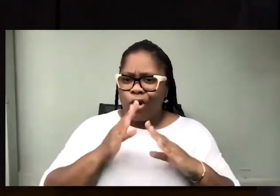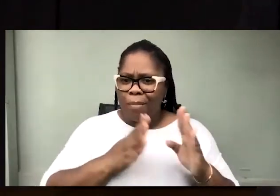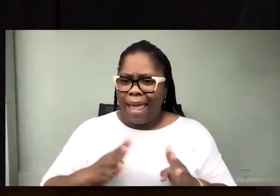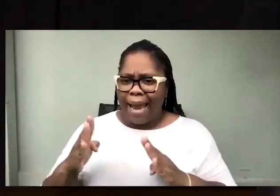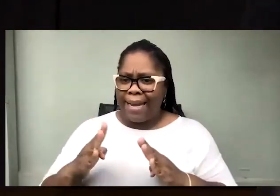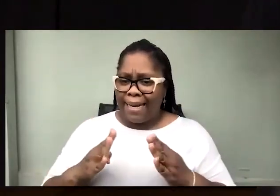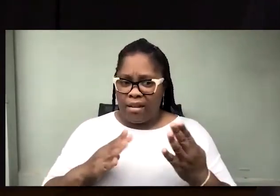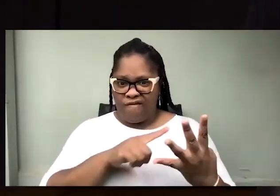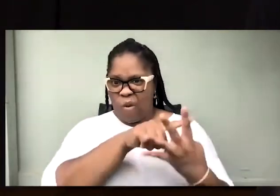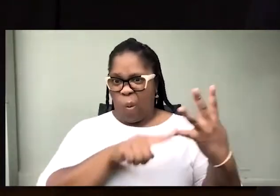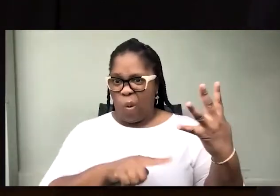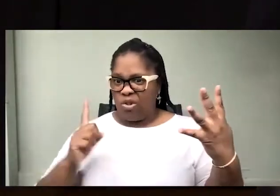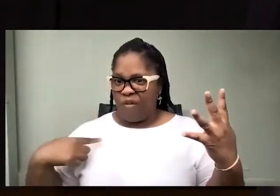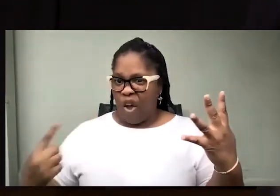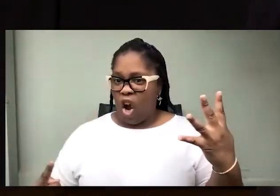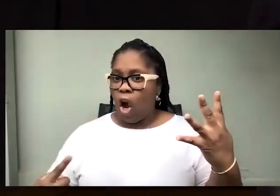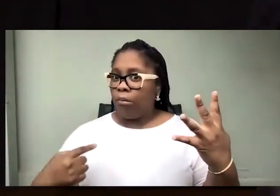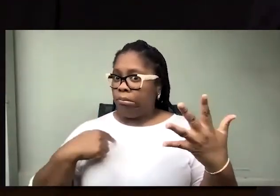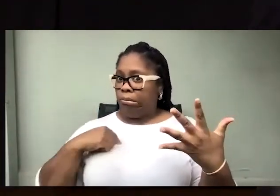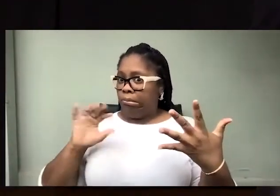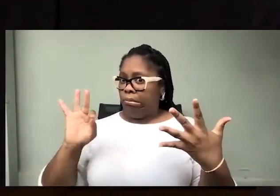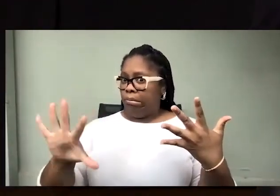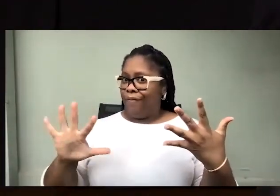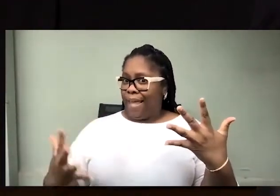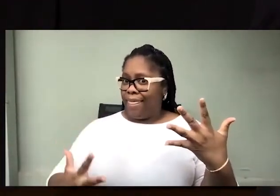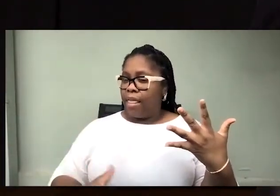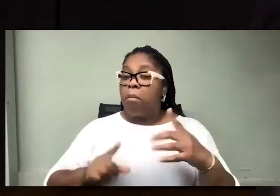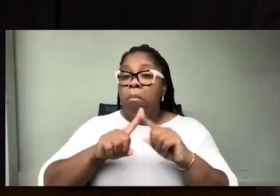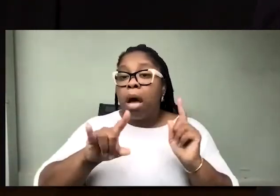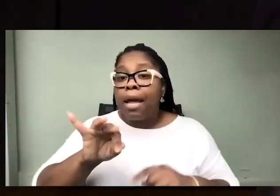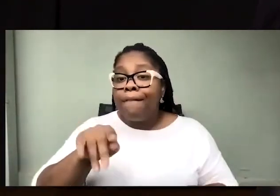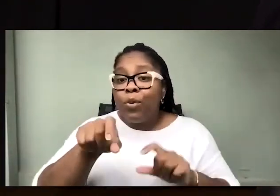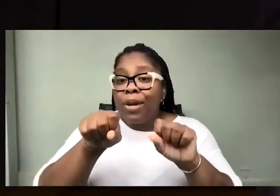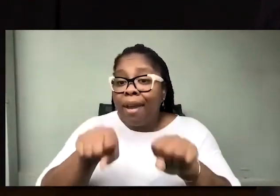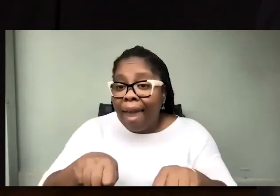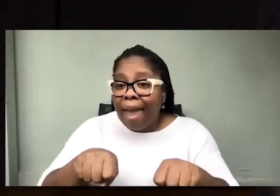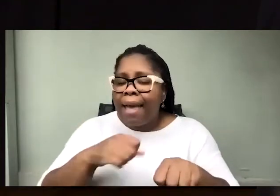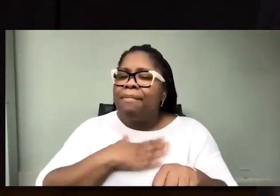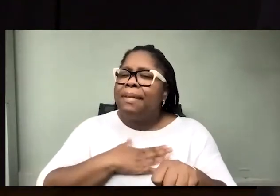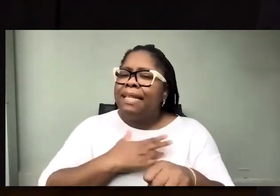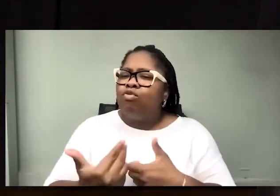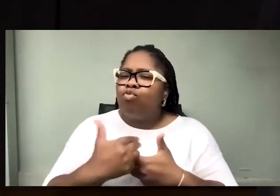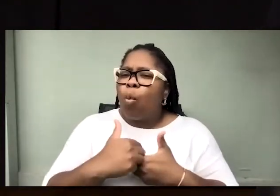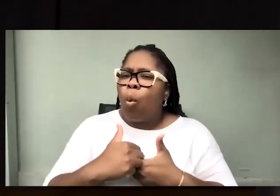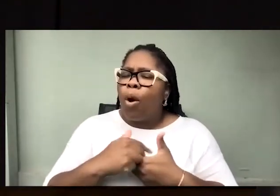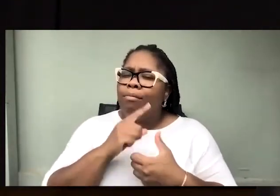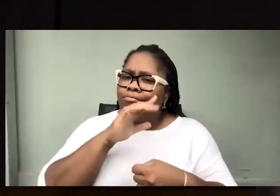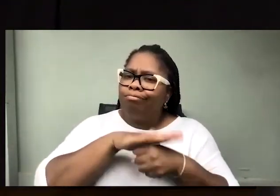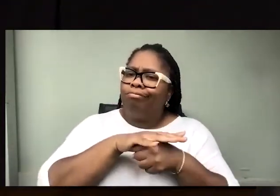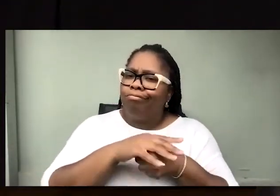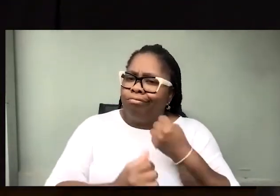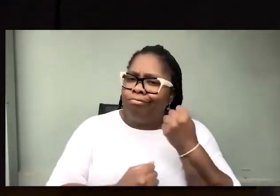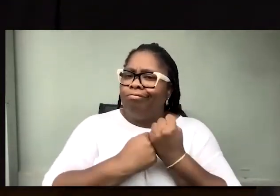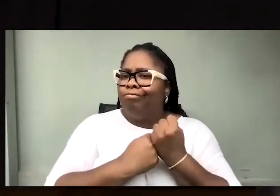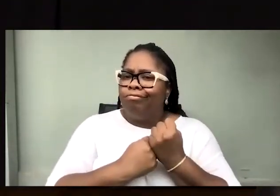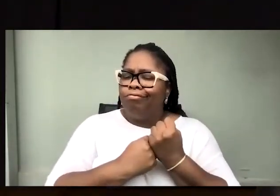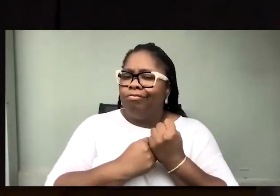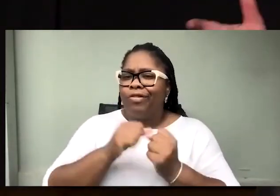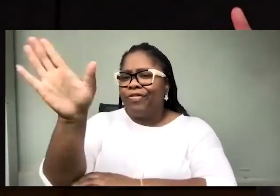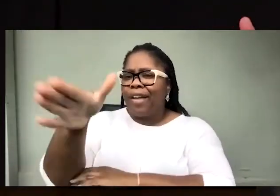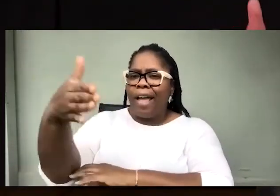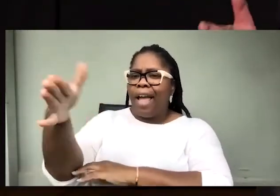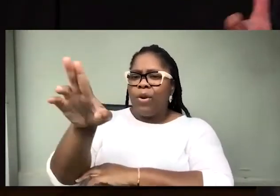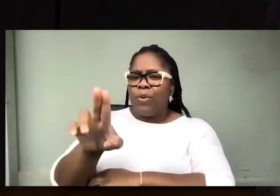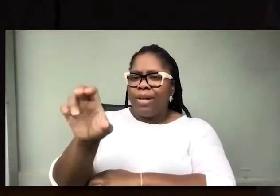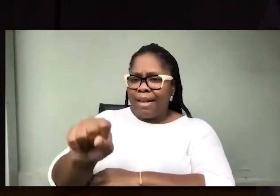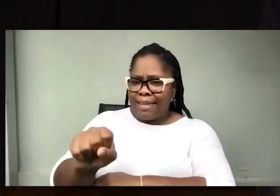for you. But first, if you're able, please join me in a pledge to the flag of the nation that allows us